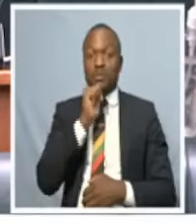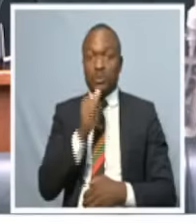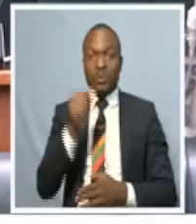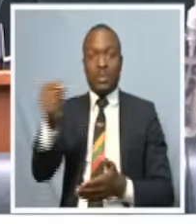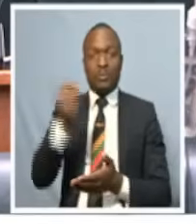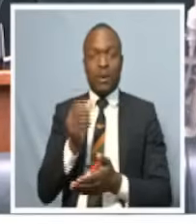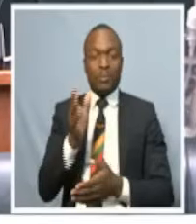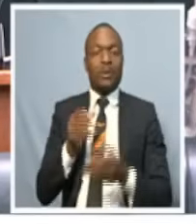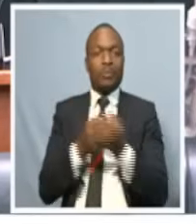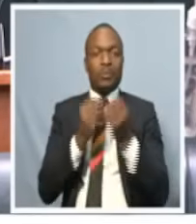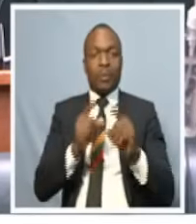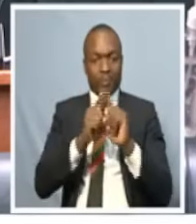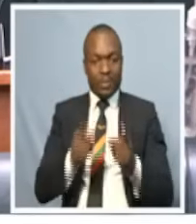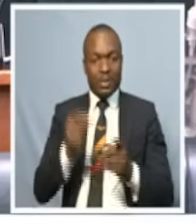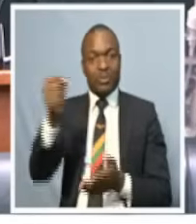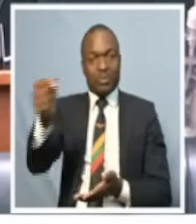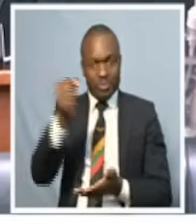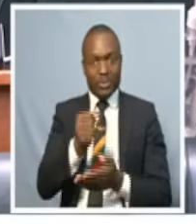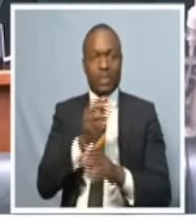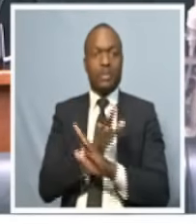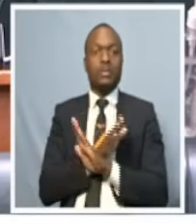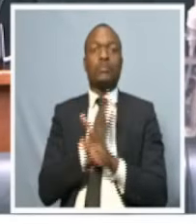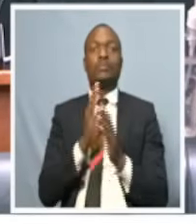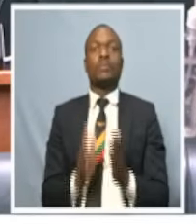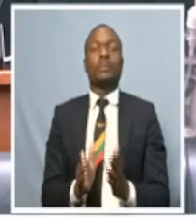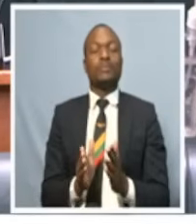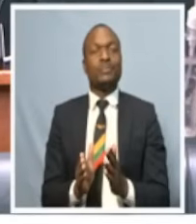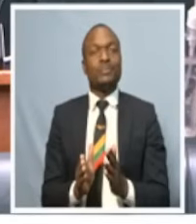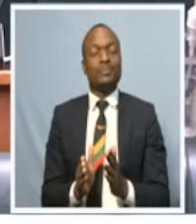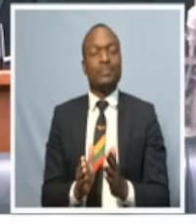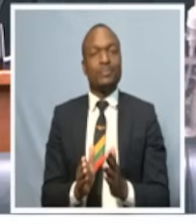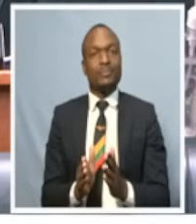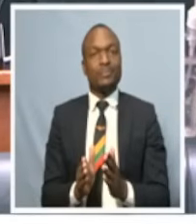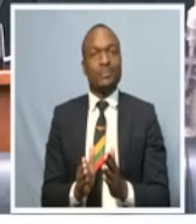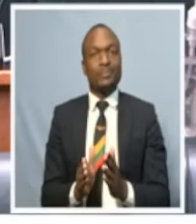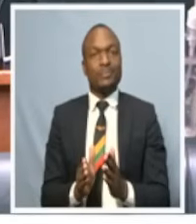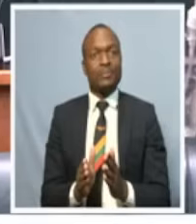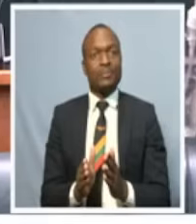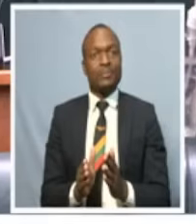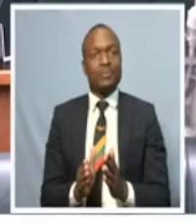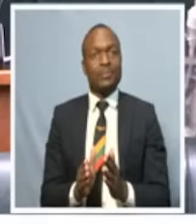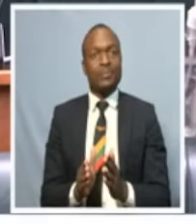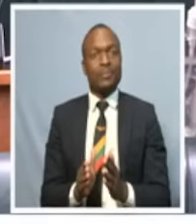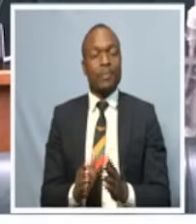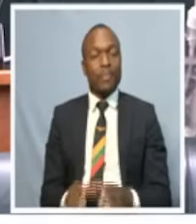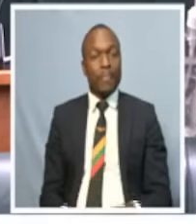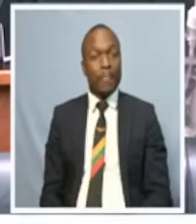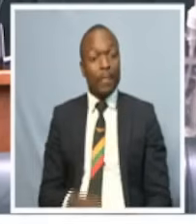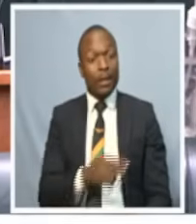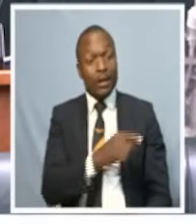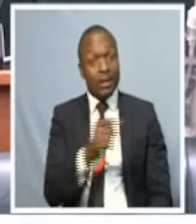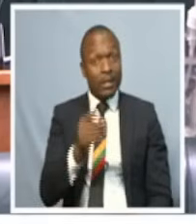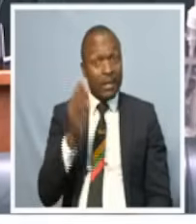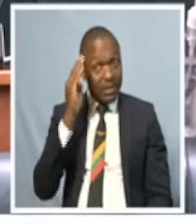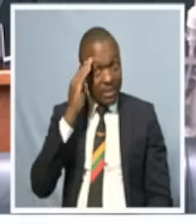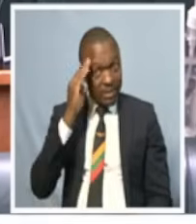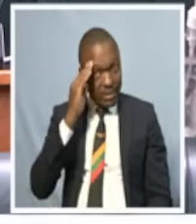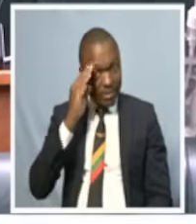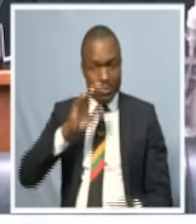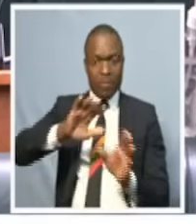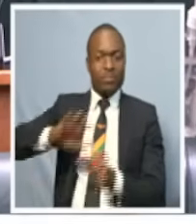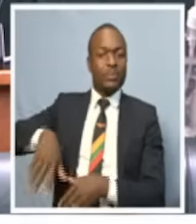employing Zambians. They are up in arms because they think that they have been left